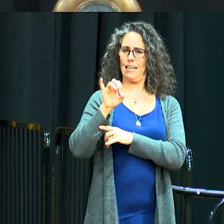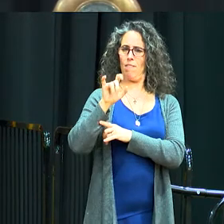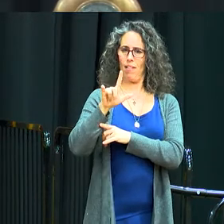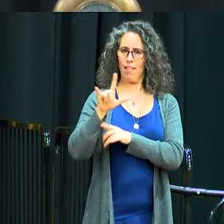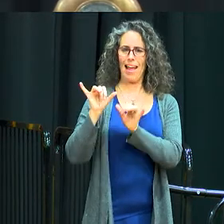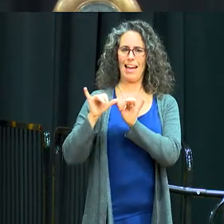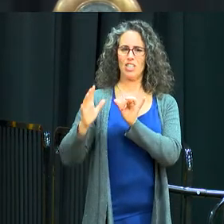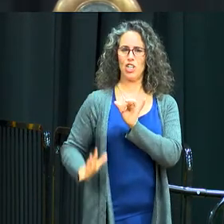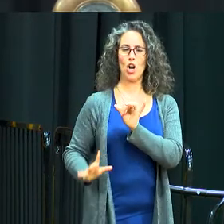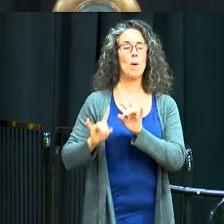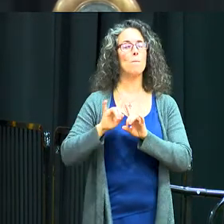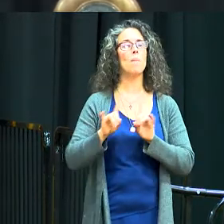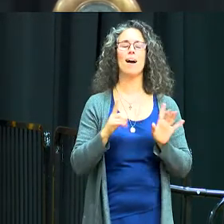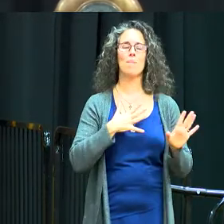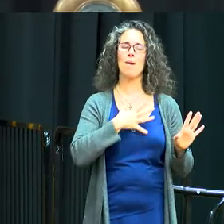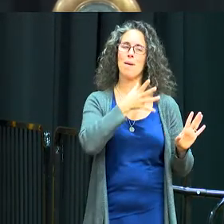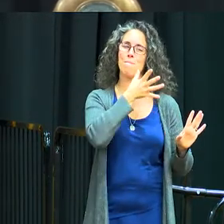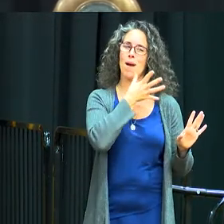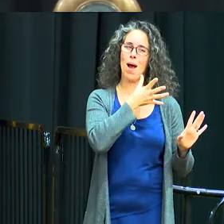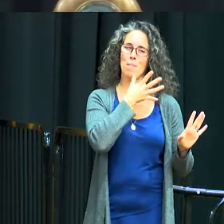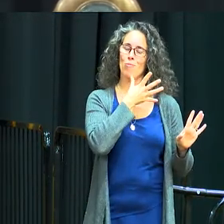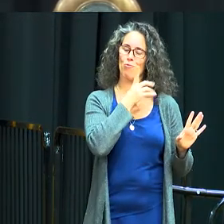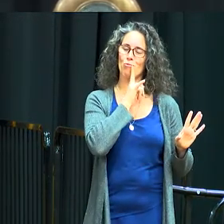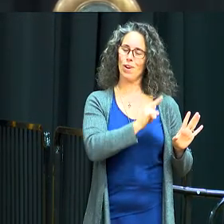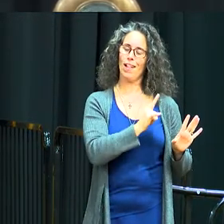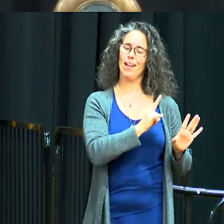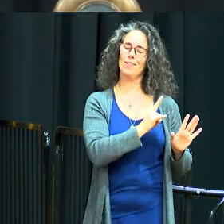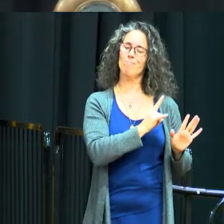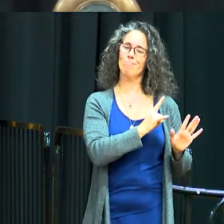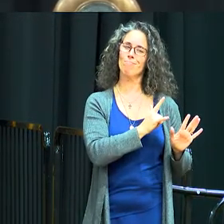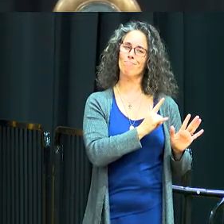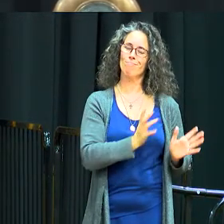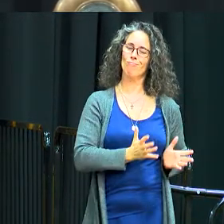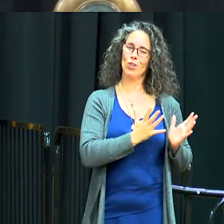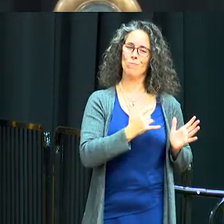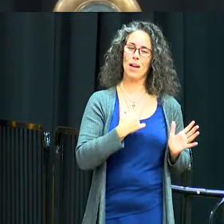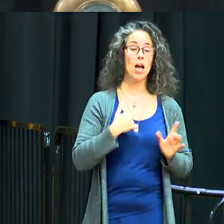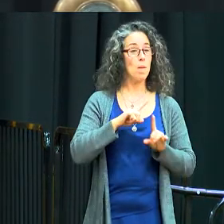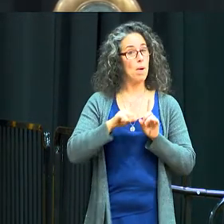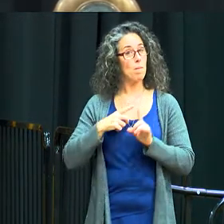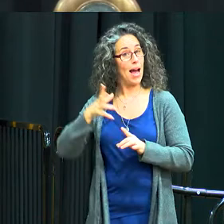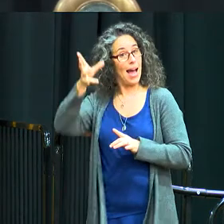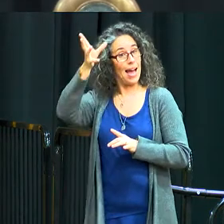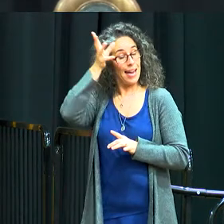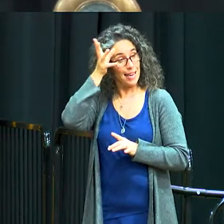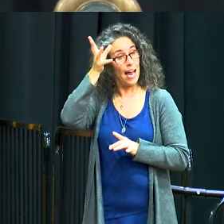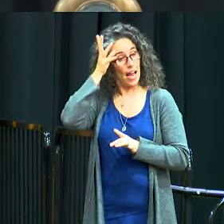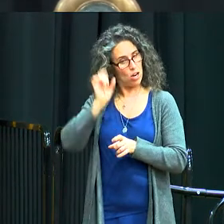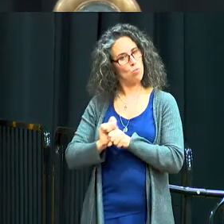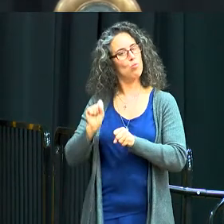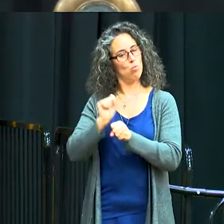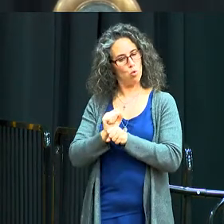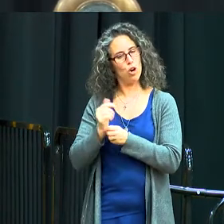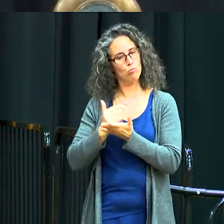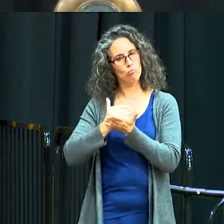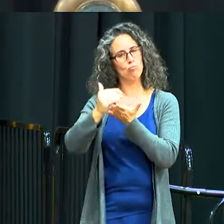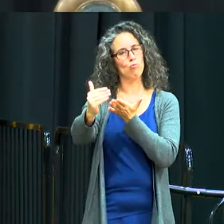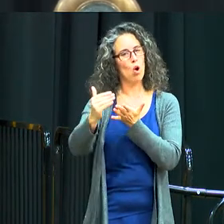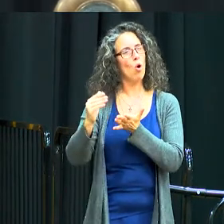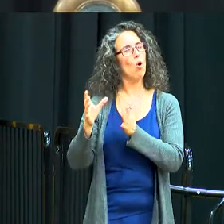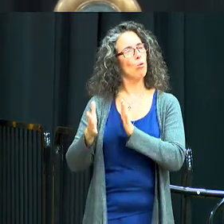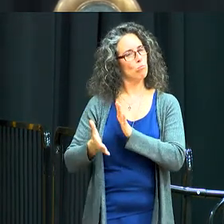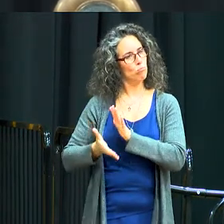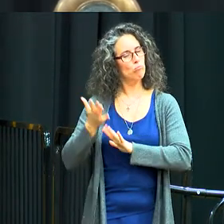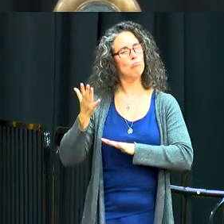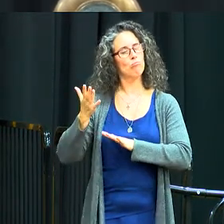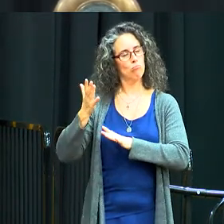already said, it was really my mom. But my dad did work road construction, and it was a great highlight to go out on the job with him, so I did